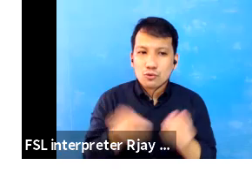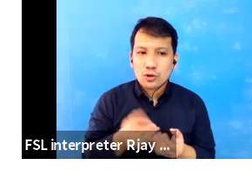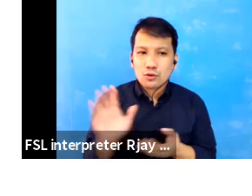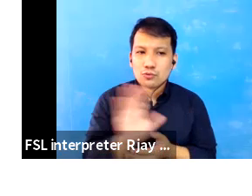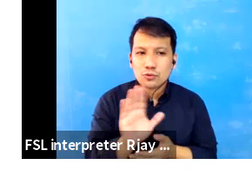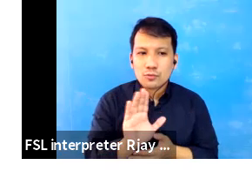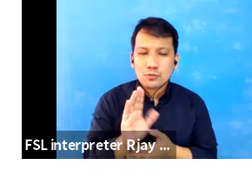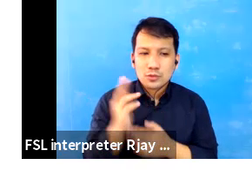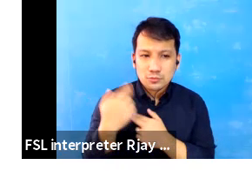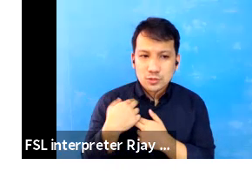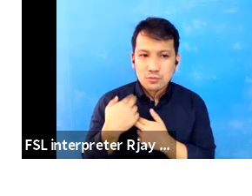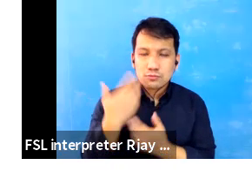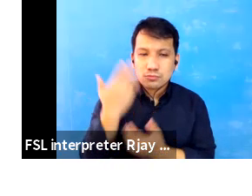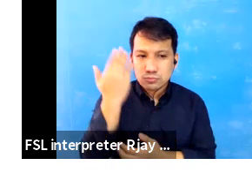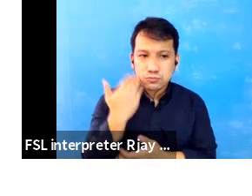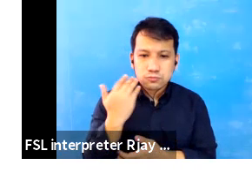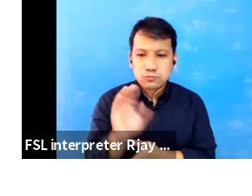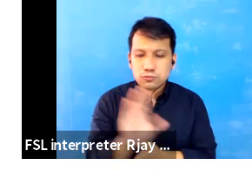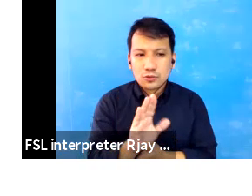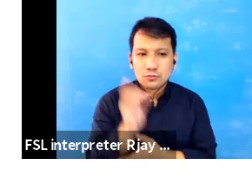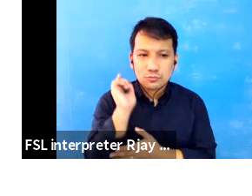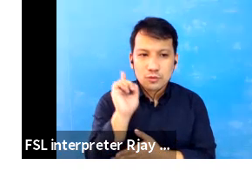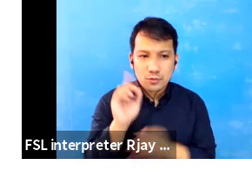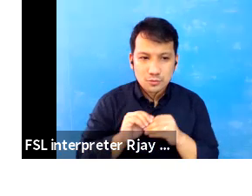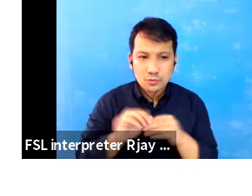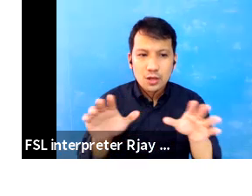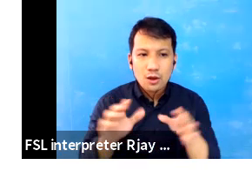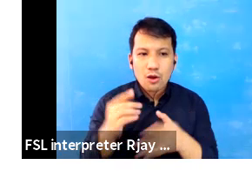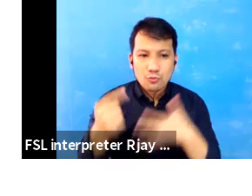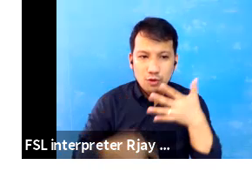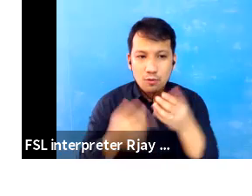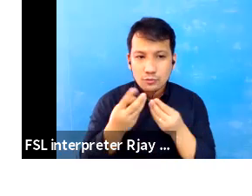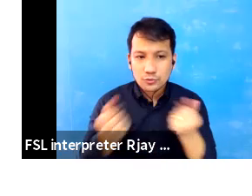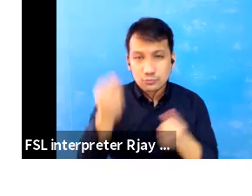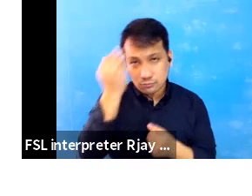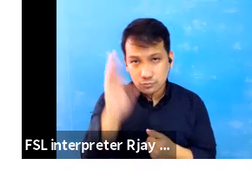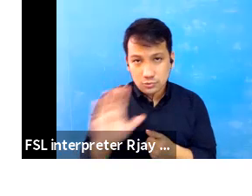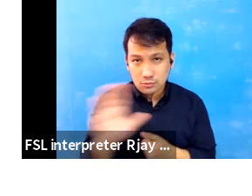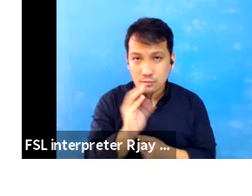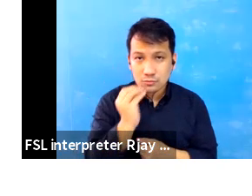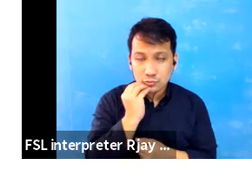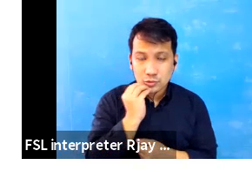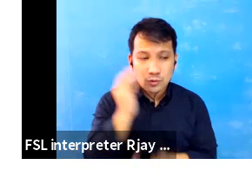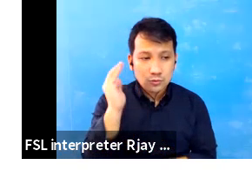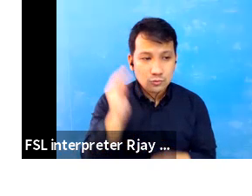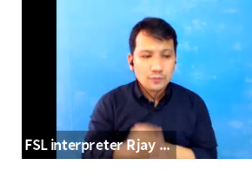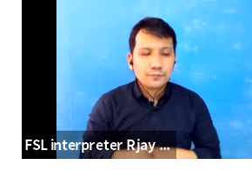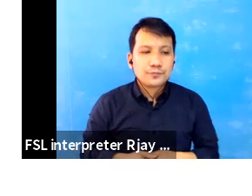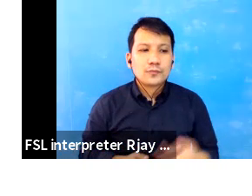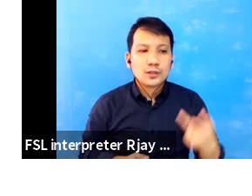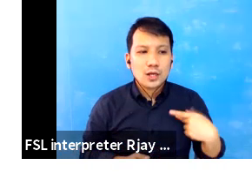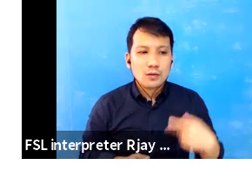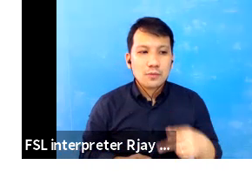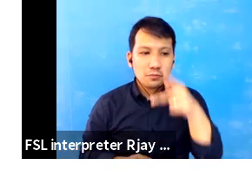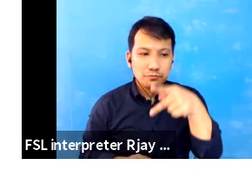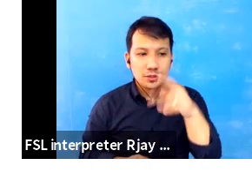Zero Task Hunger to fast track basically the solution for addressing malnutrition. And of course, we have the